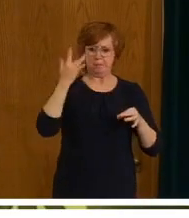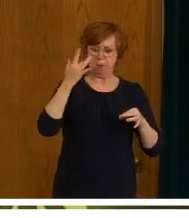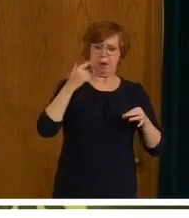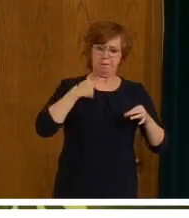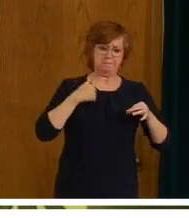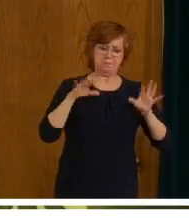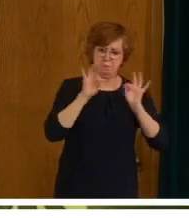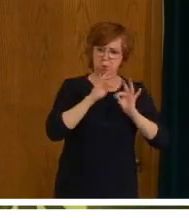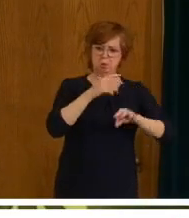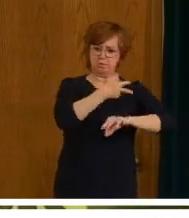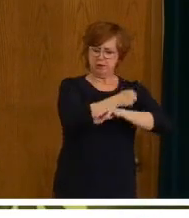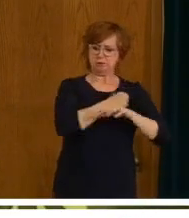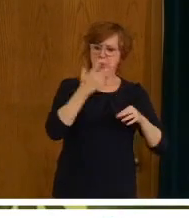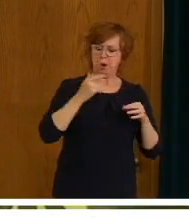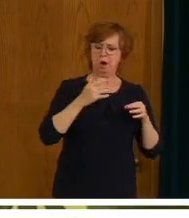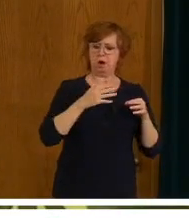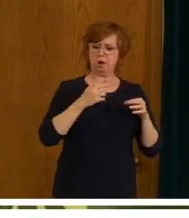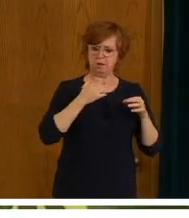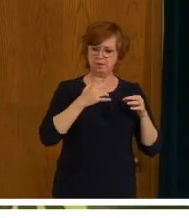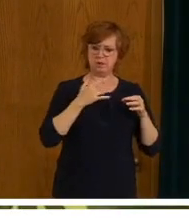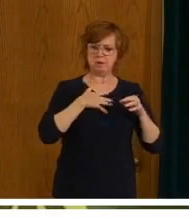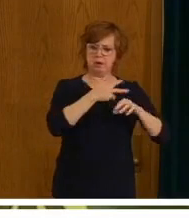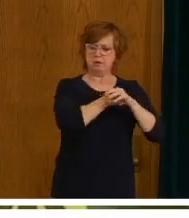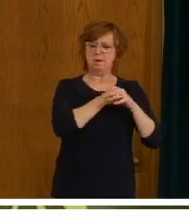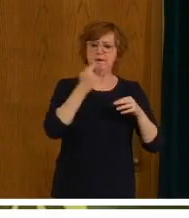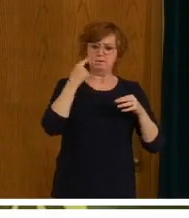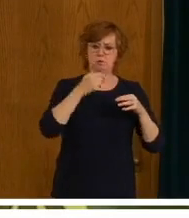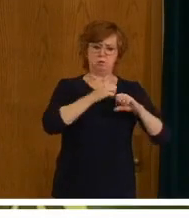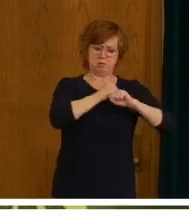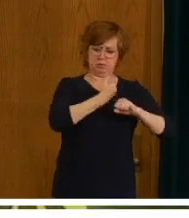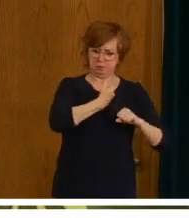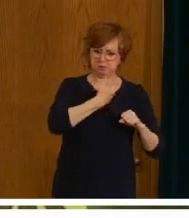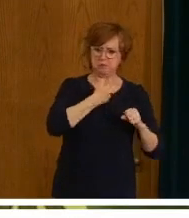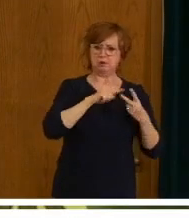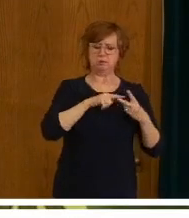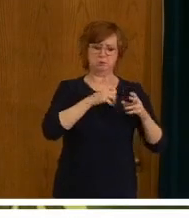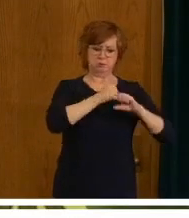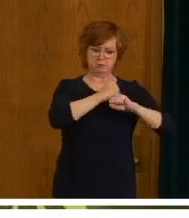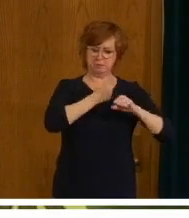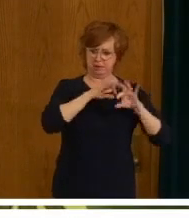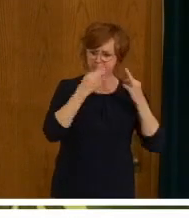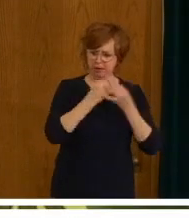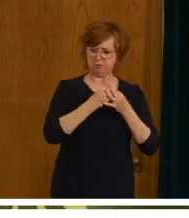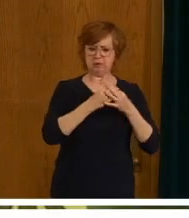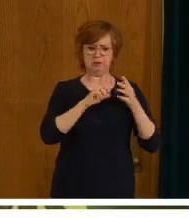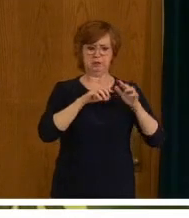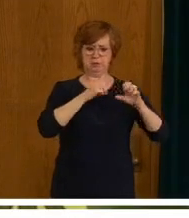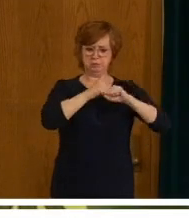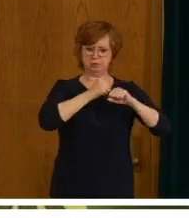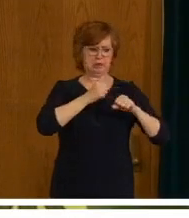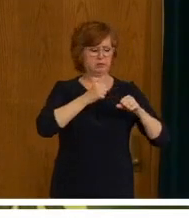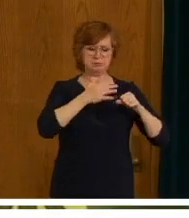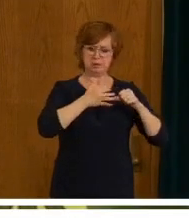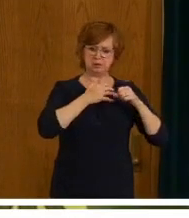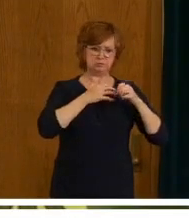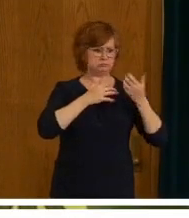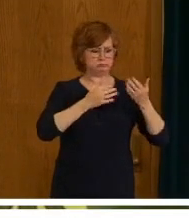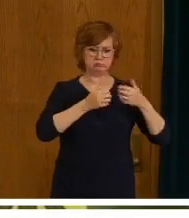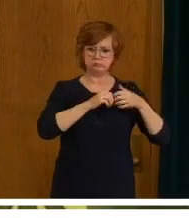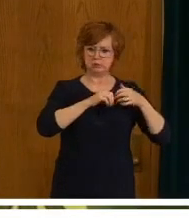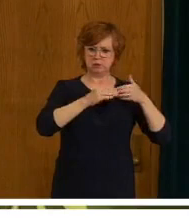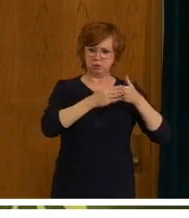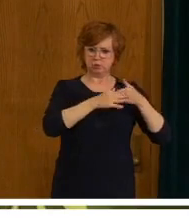your first shot. Tell them that you got it to protect yourself, to protect your family, and to protect the loved ones that are around